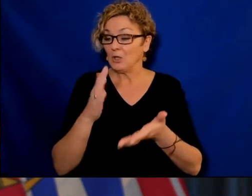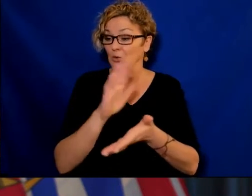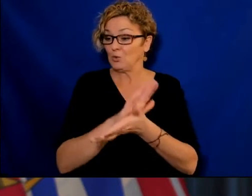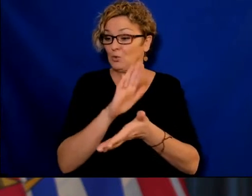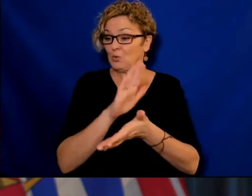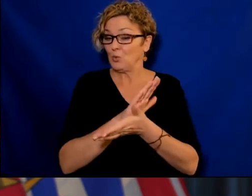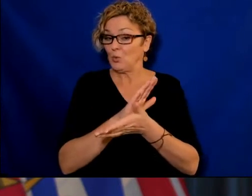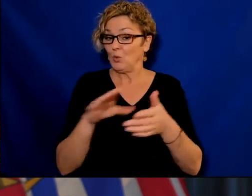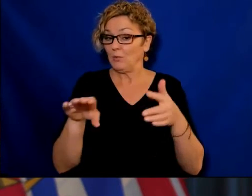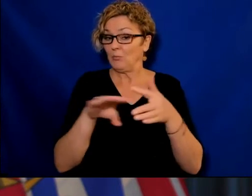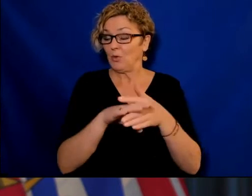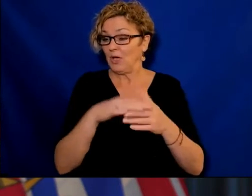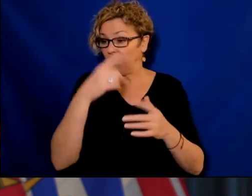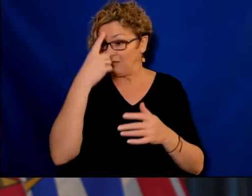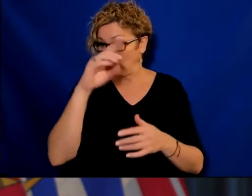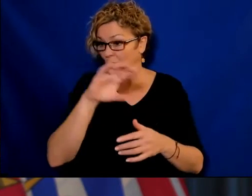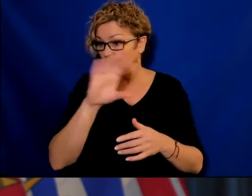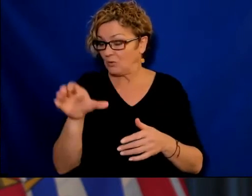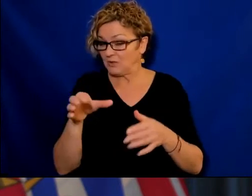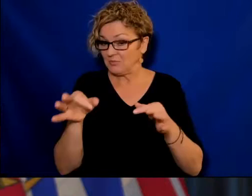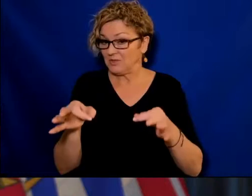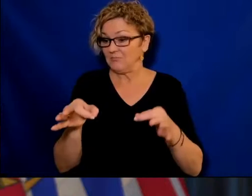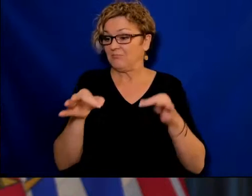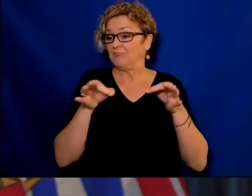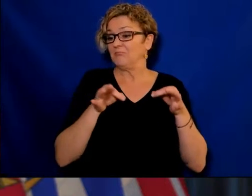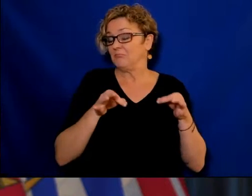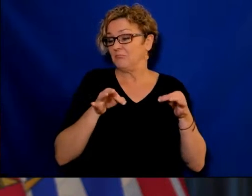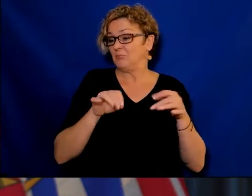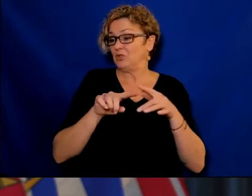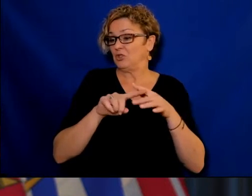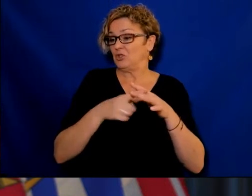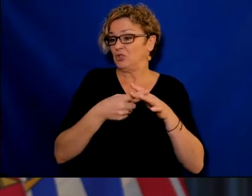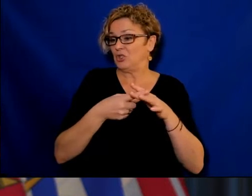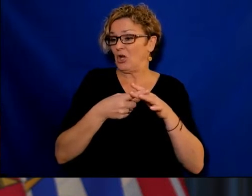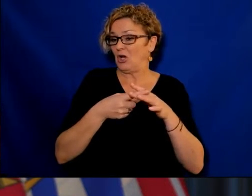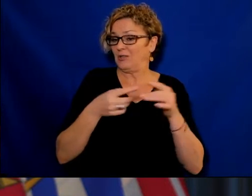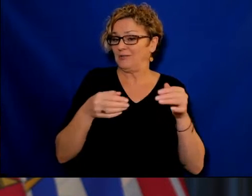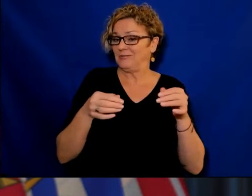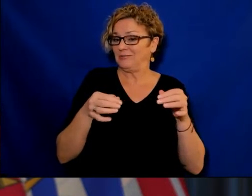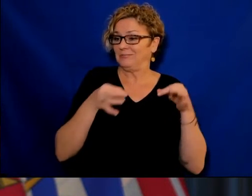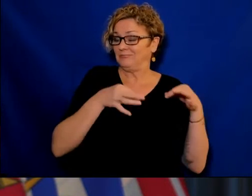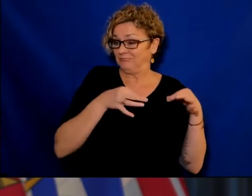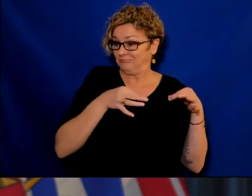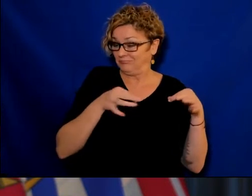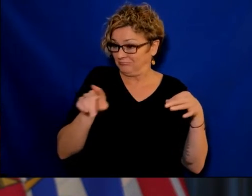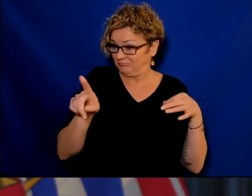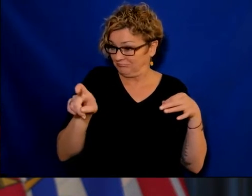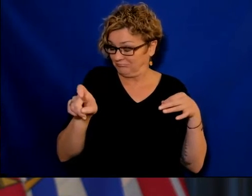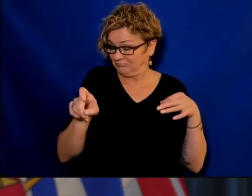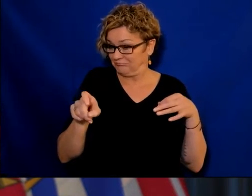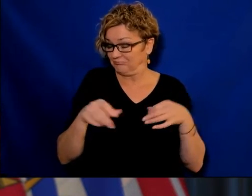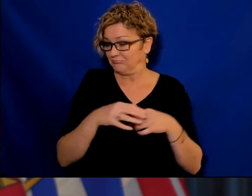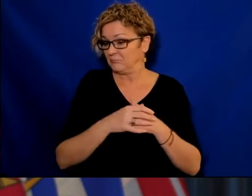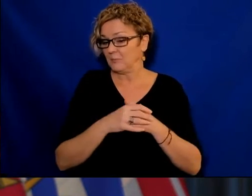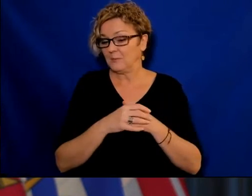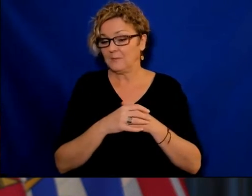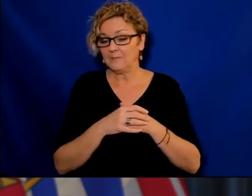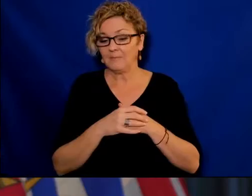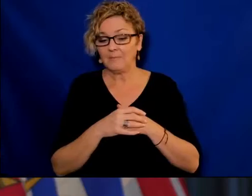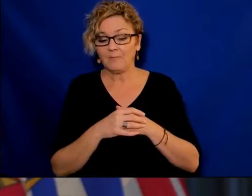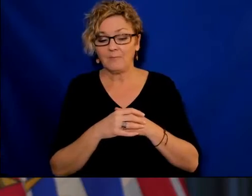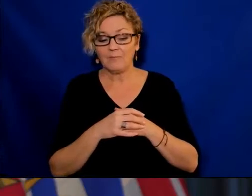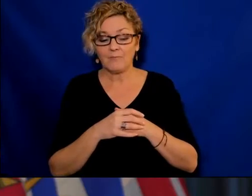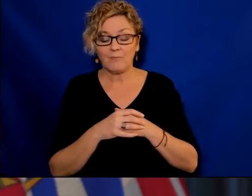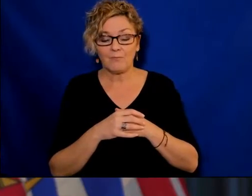year for schools, namely in the Fraser Health and Vancouver Coast Health regions, but possibly across the province. Yeah, so this is